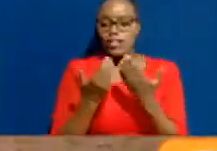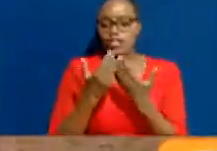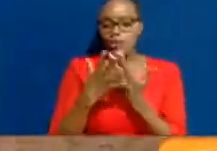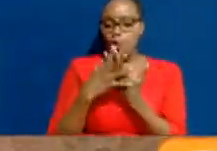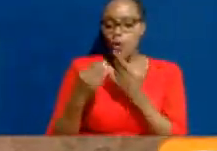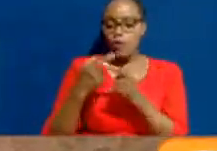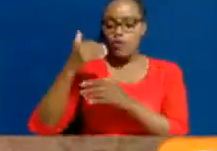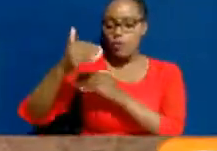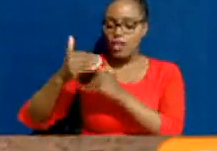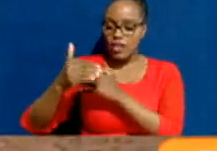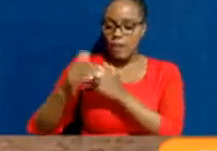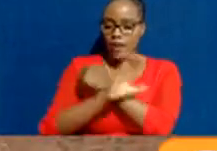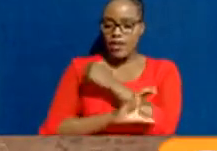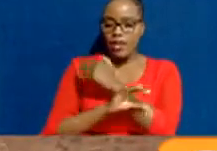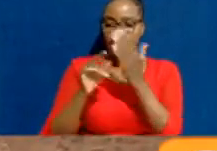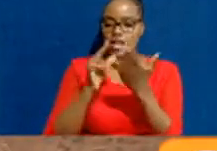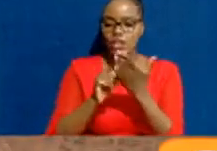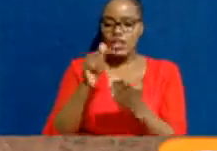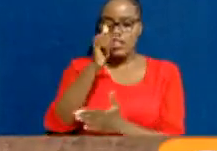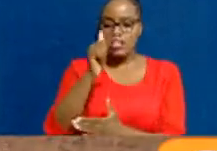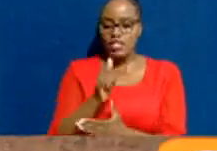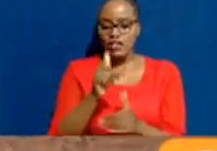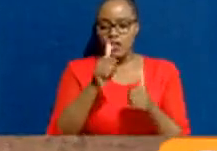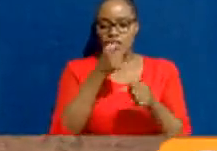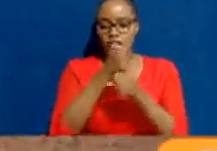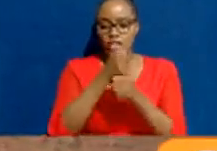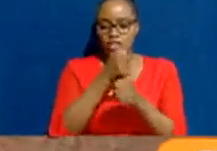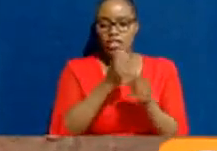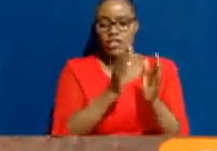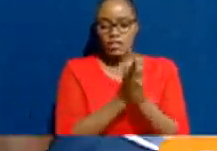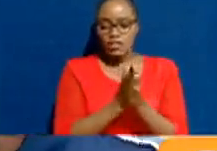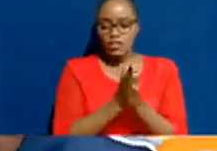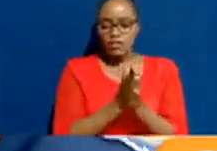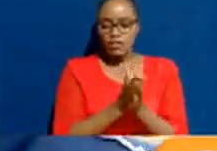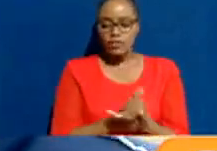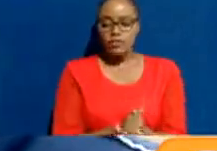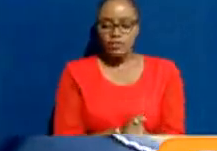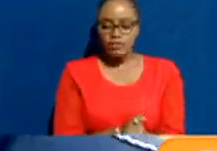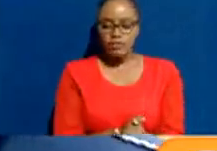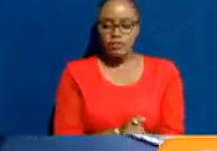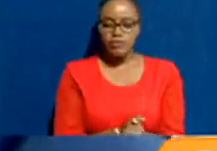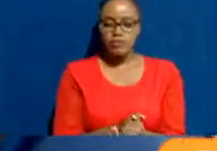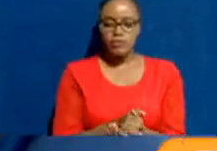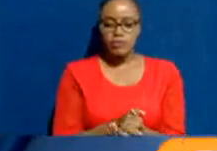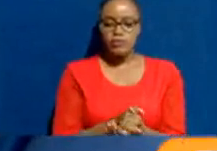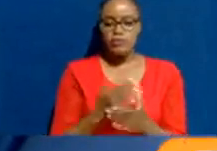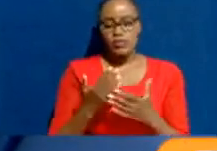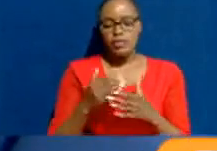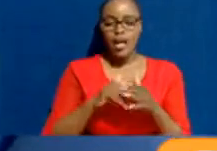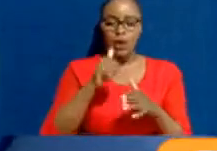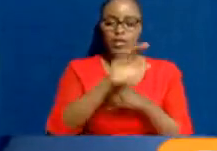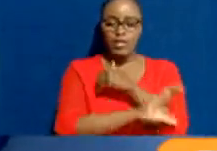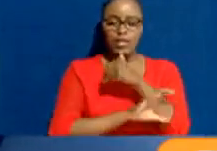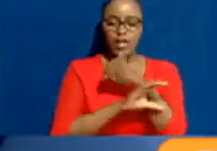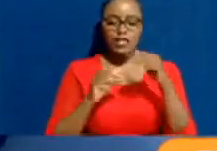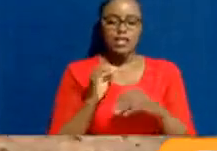from our neighbors Uganda and Tanzania, who have invested a lot in the youth. Shule nyingi nje ya nchi yetu ziko